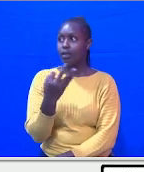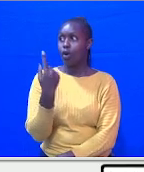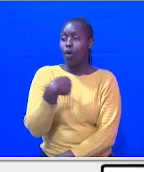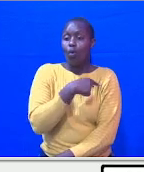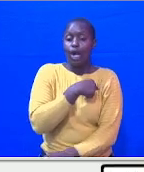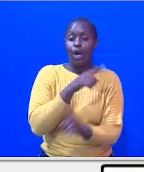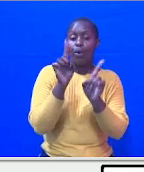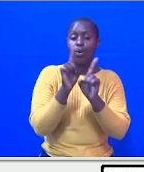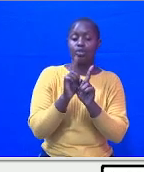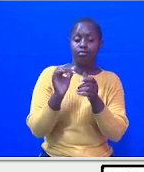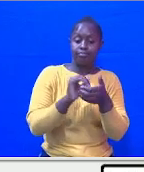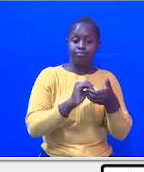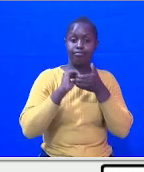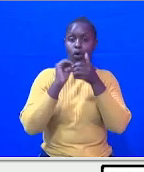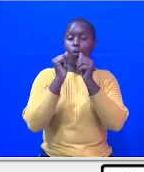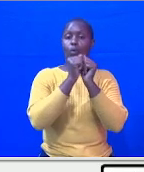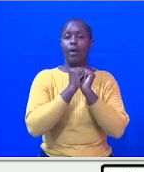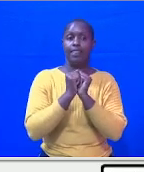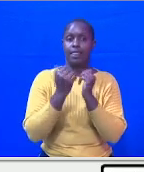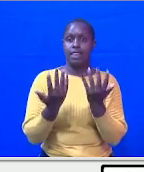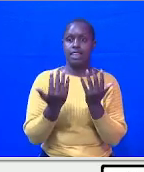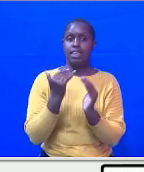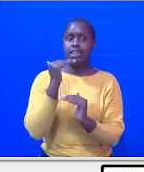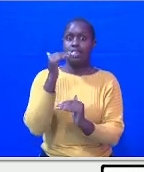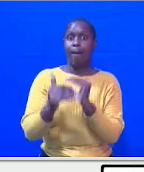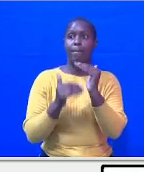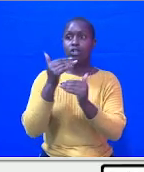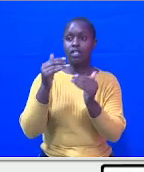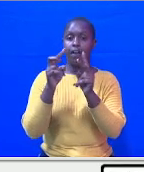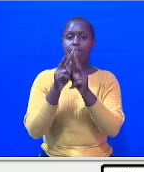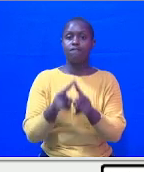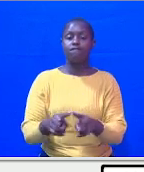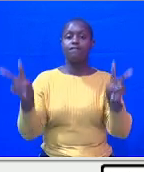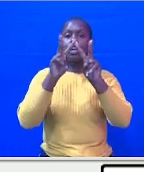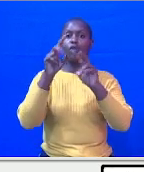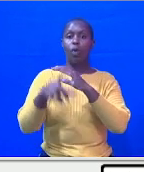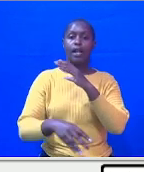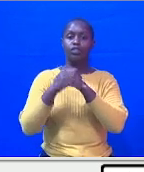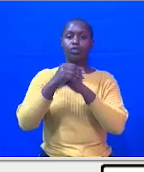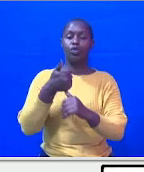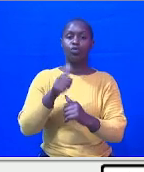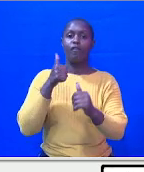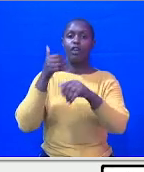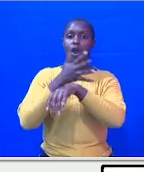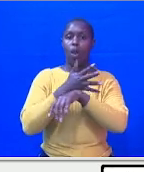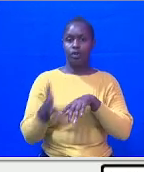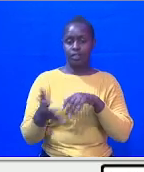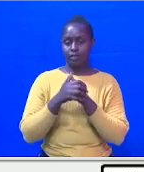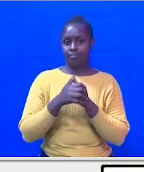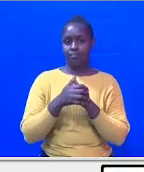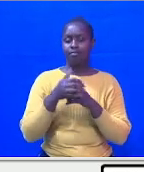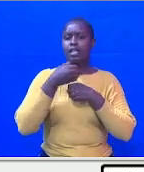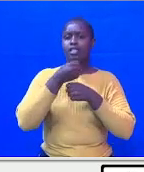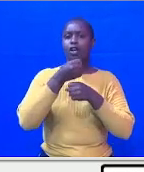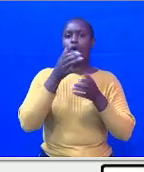we are also engaged with the processing value addition to avoid losses. Other stakeholders have